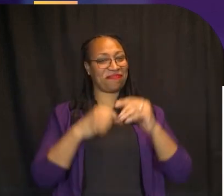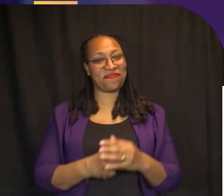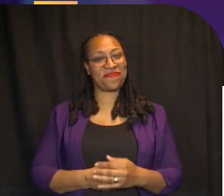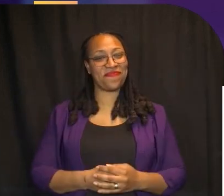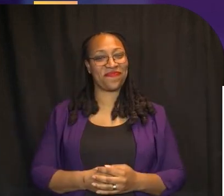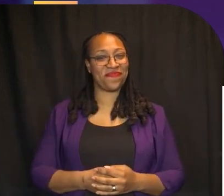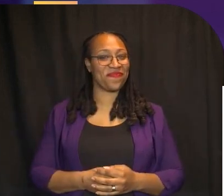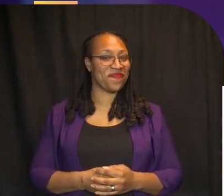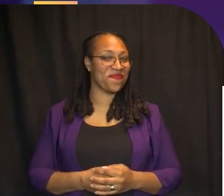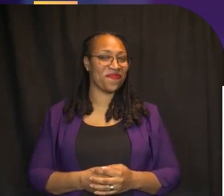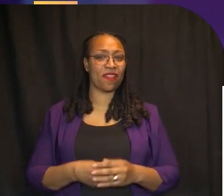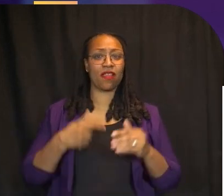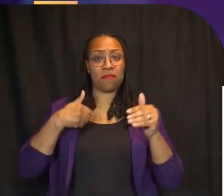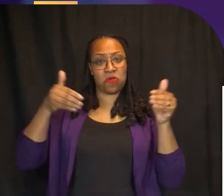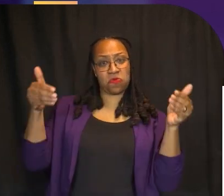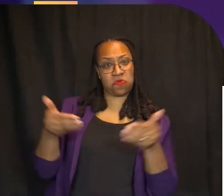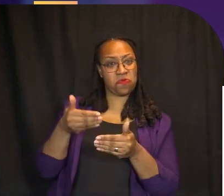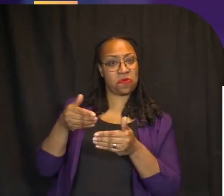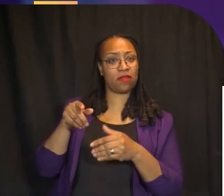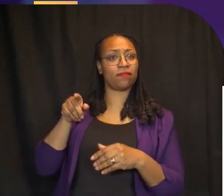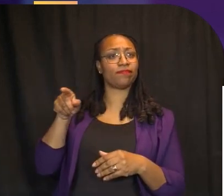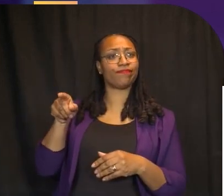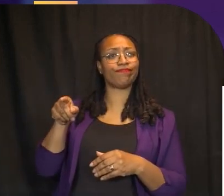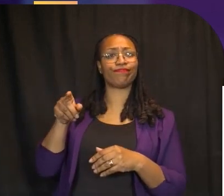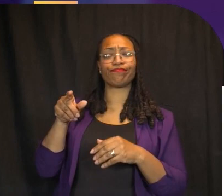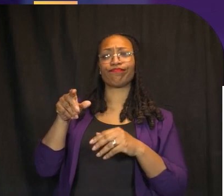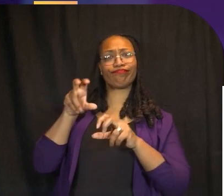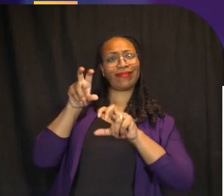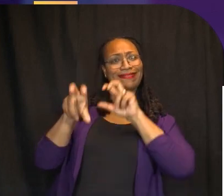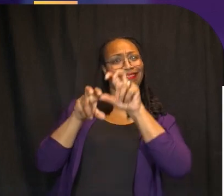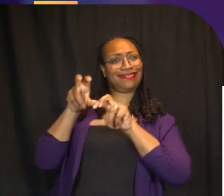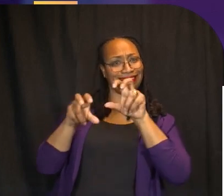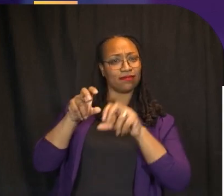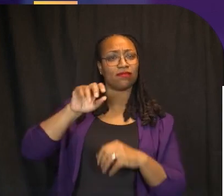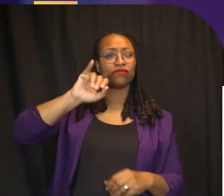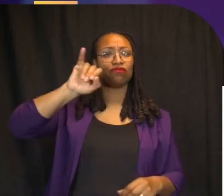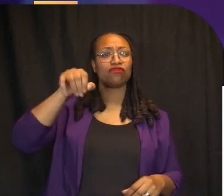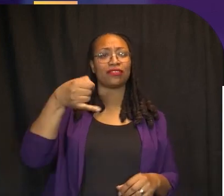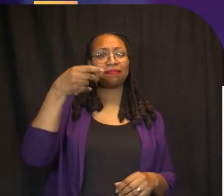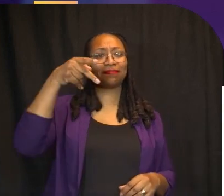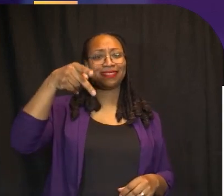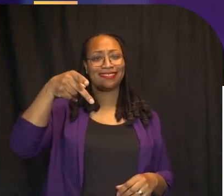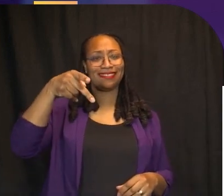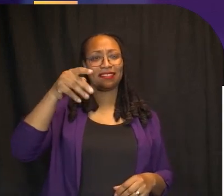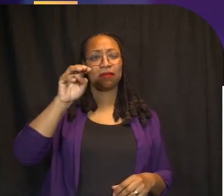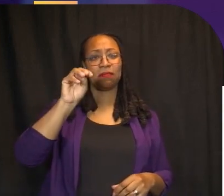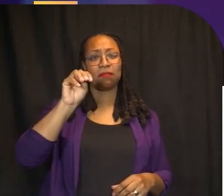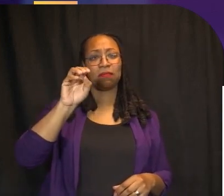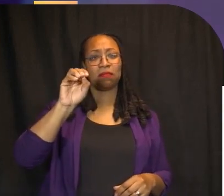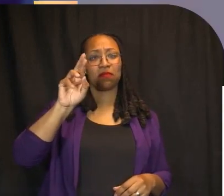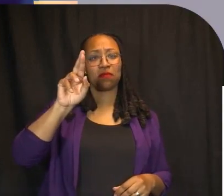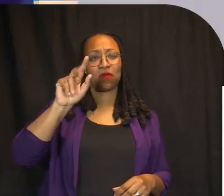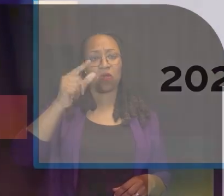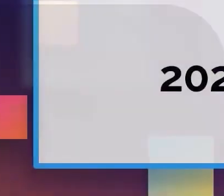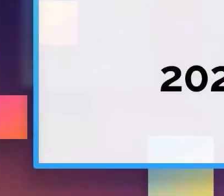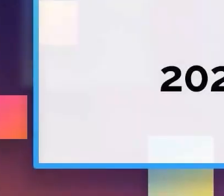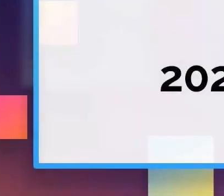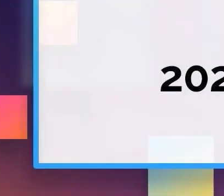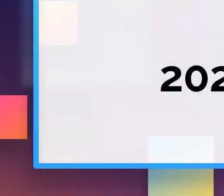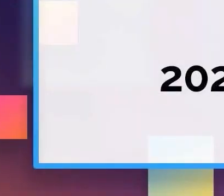funders, JP Morgan Chase. Thank you all so much for joining us tonight, and have a good evening.